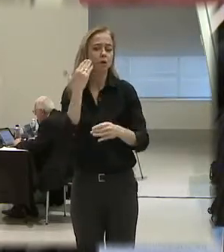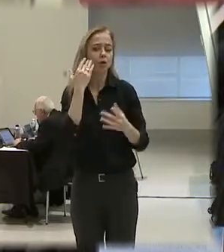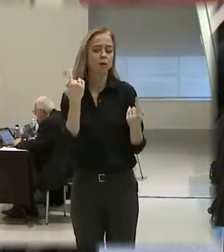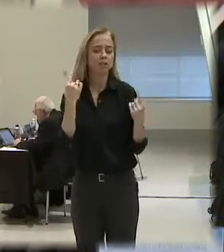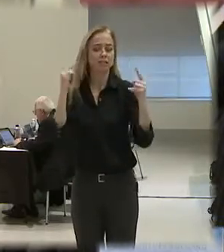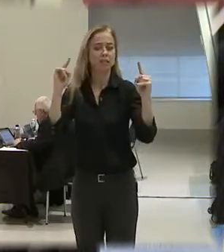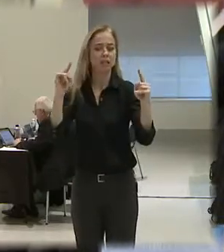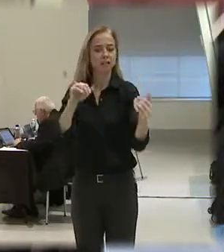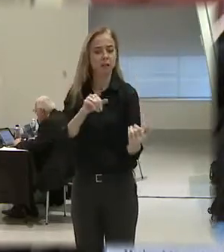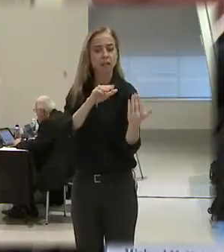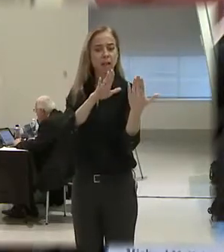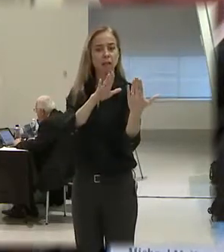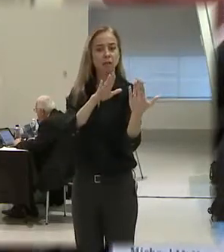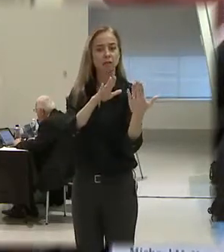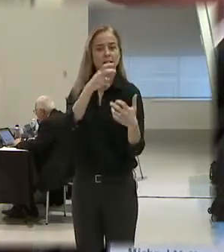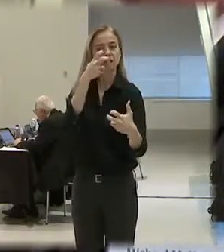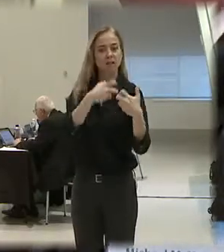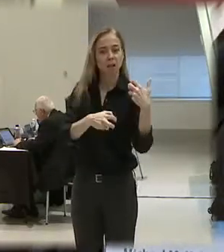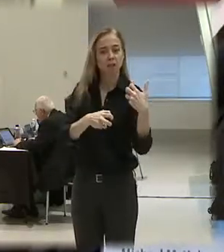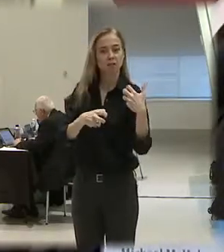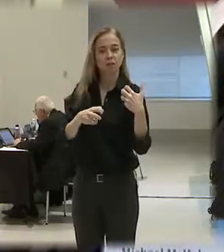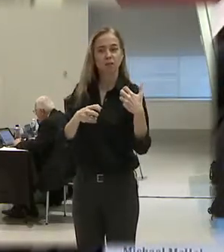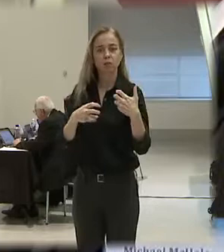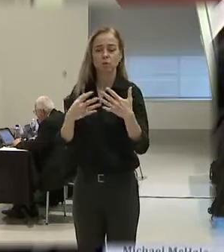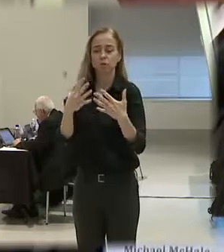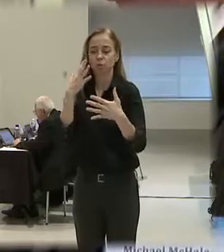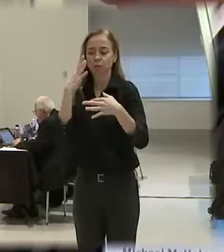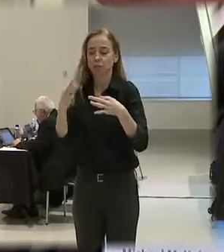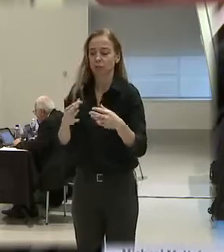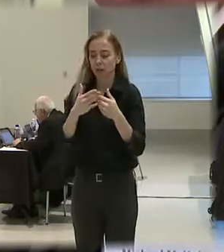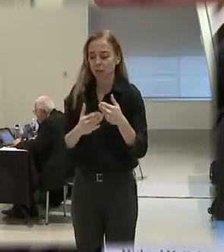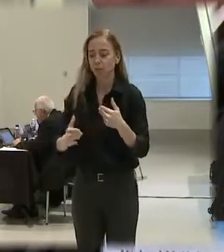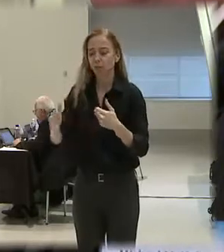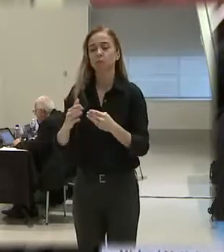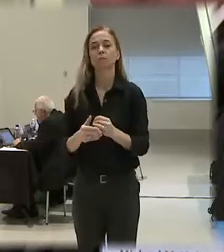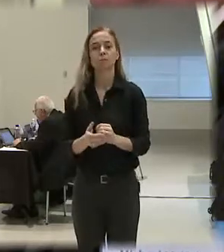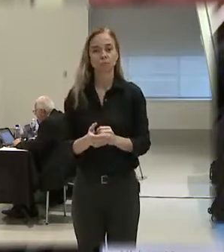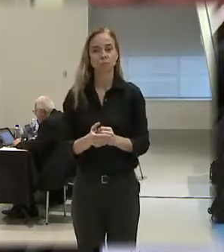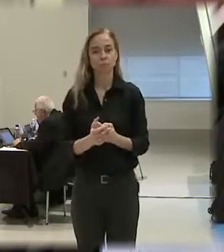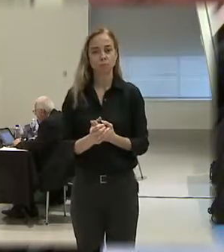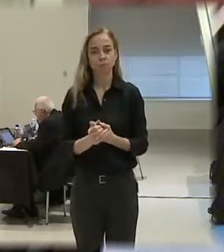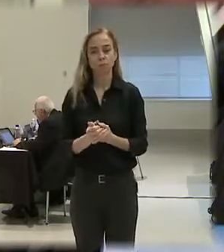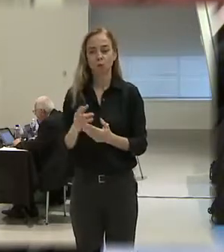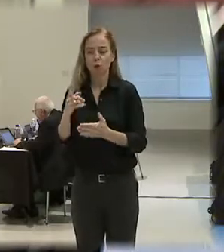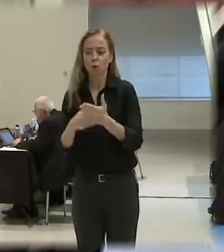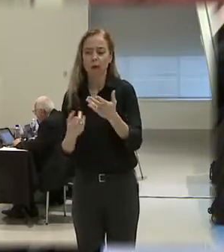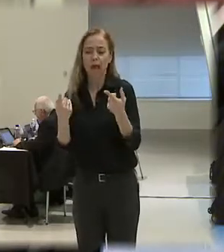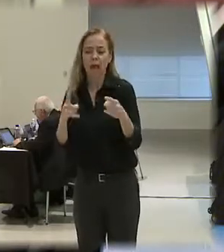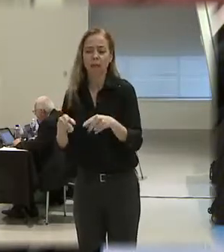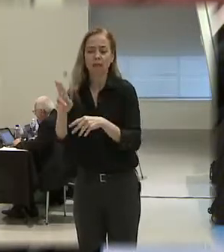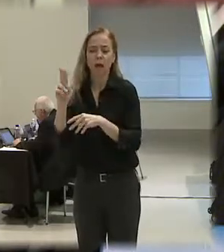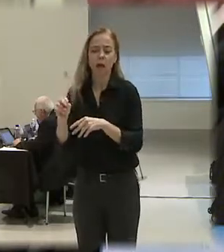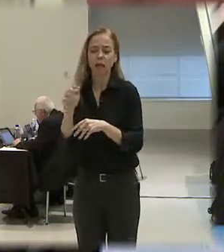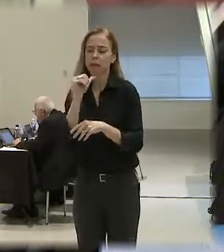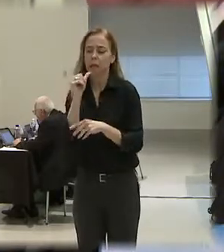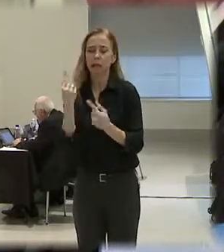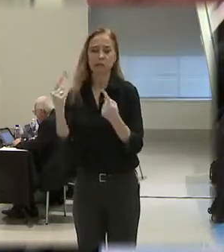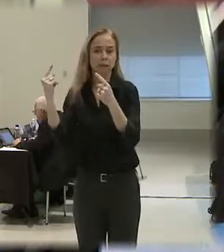successful encounters, it's very hard to just without context, to look at these unsuccessful ones.